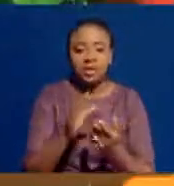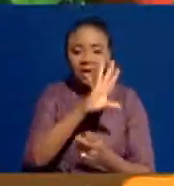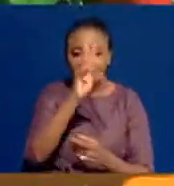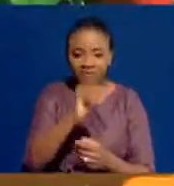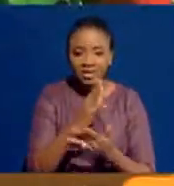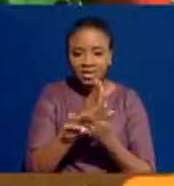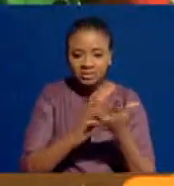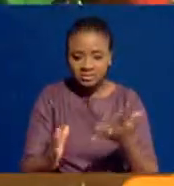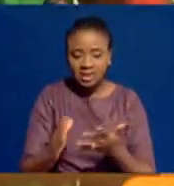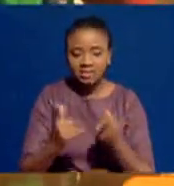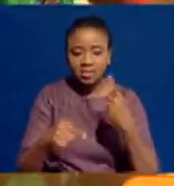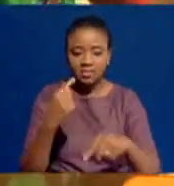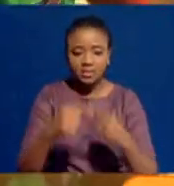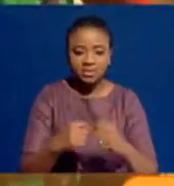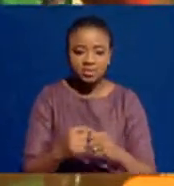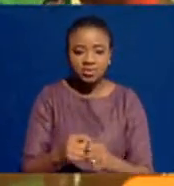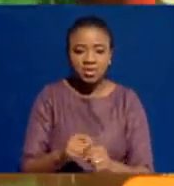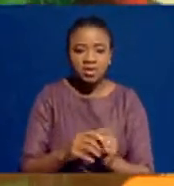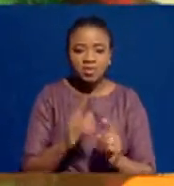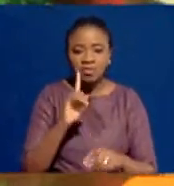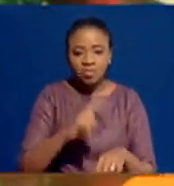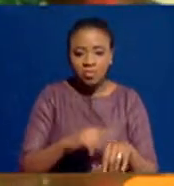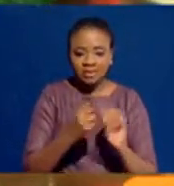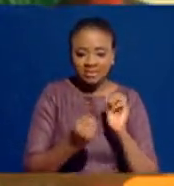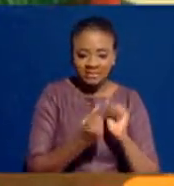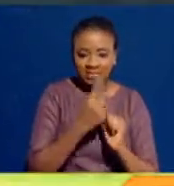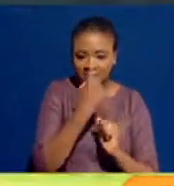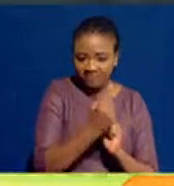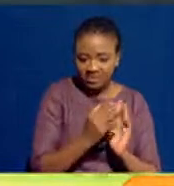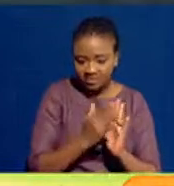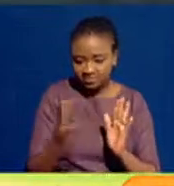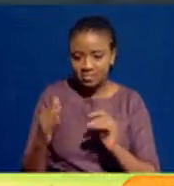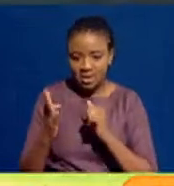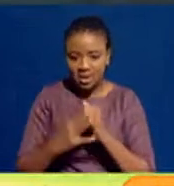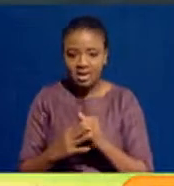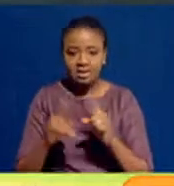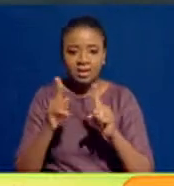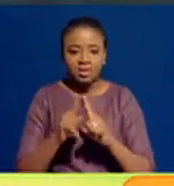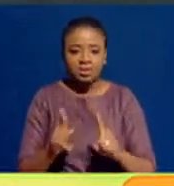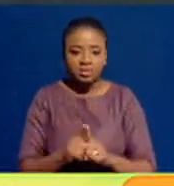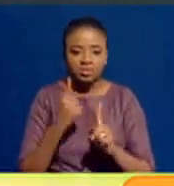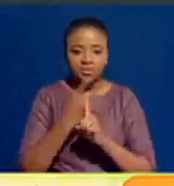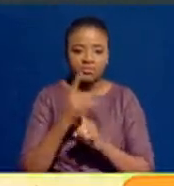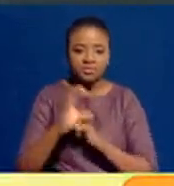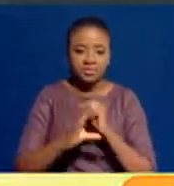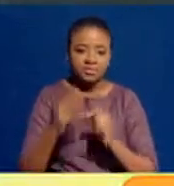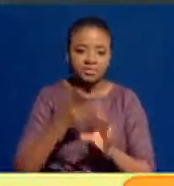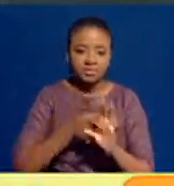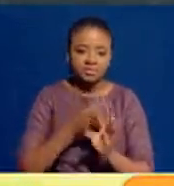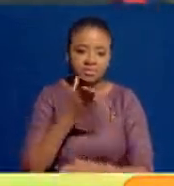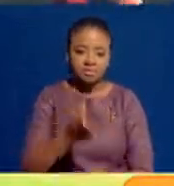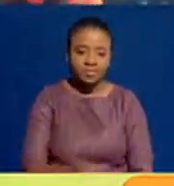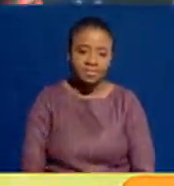Qualifier B tournament from the 1st to the 9th of December alongside Namibia, Uganda and Zimbabwe.